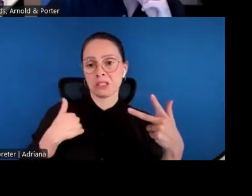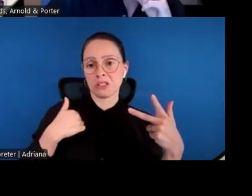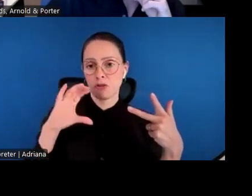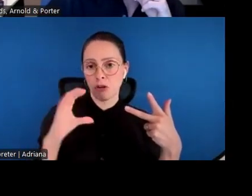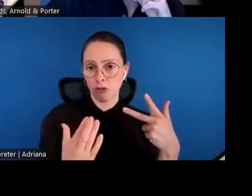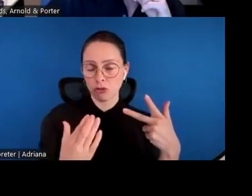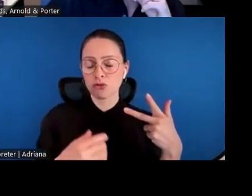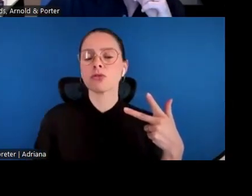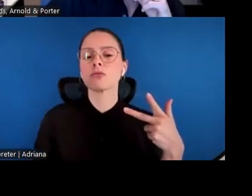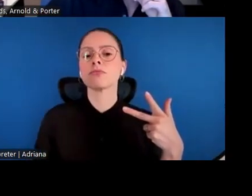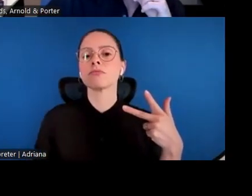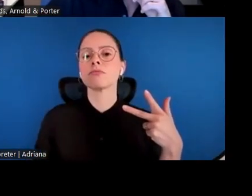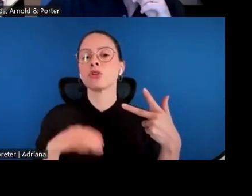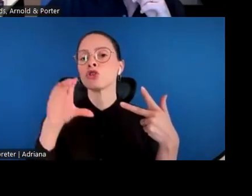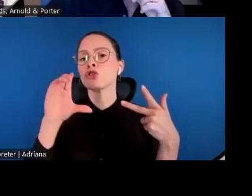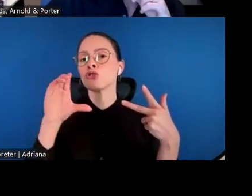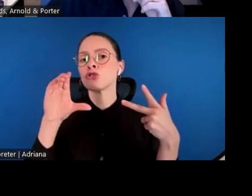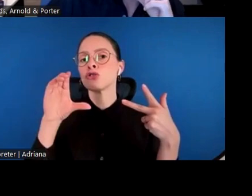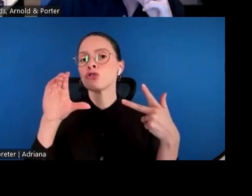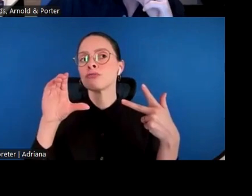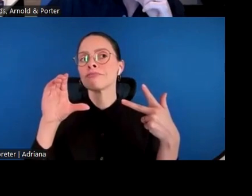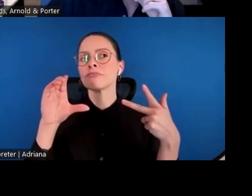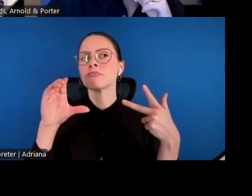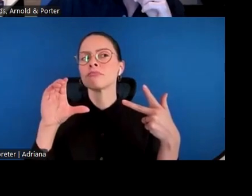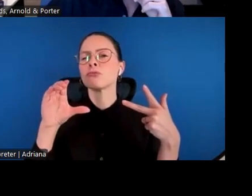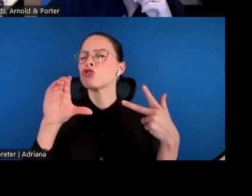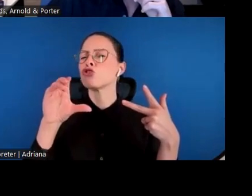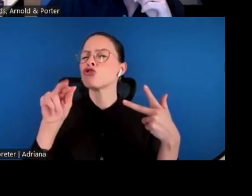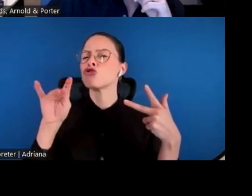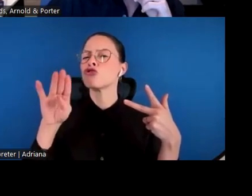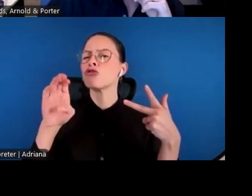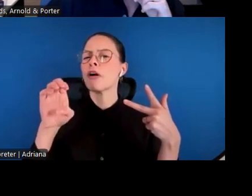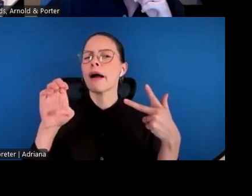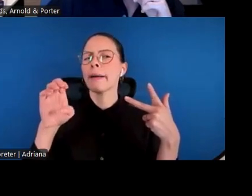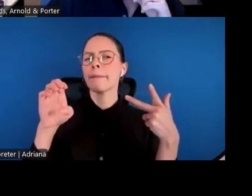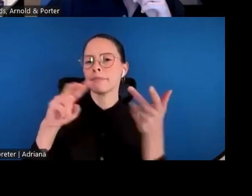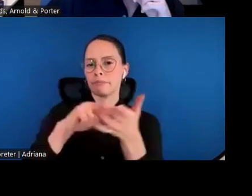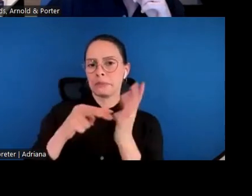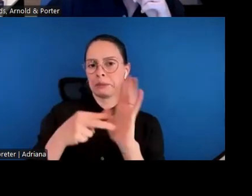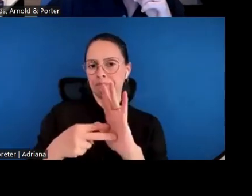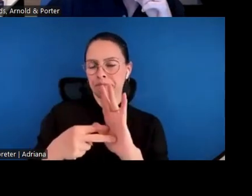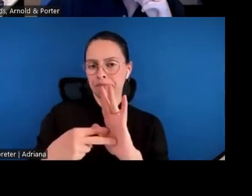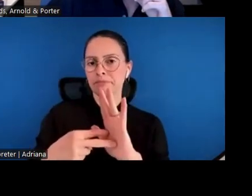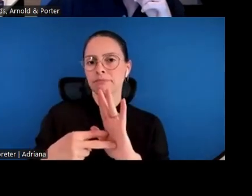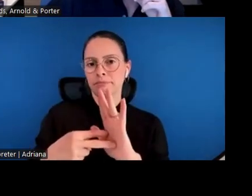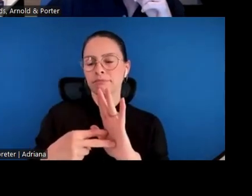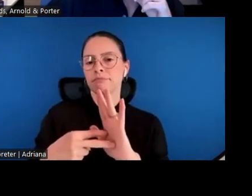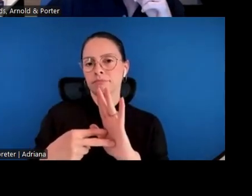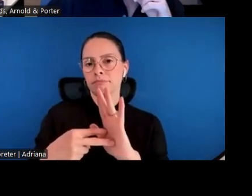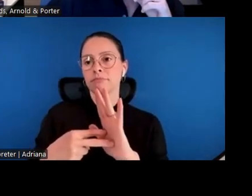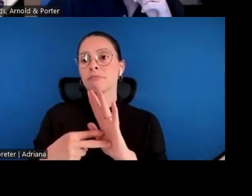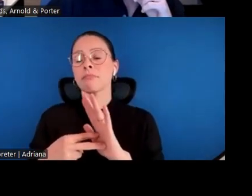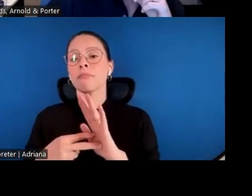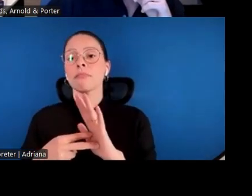that crimes in what is considered a crime in the civilian world.